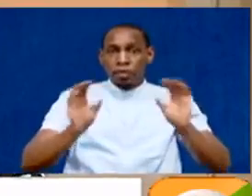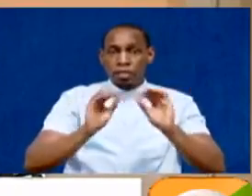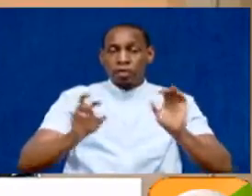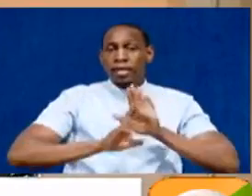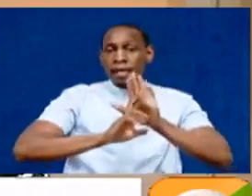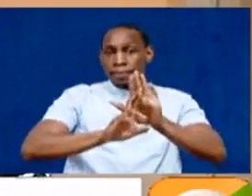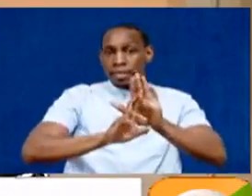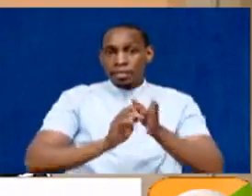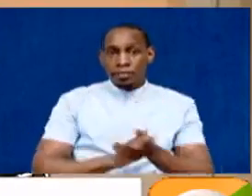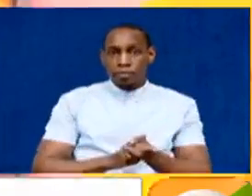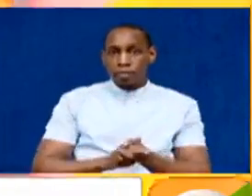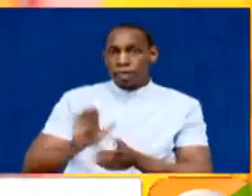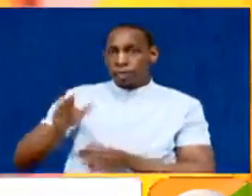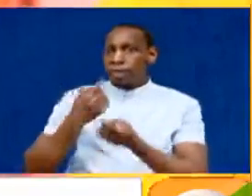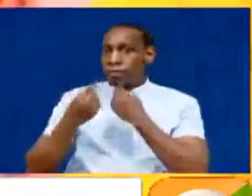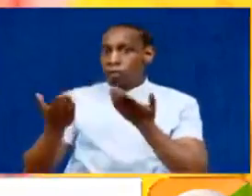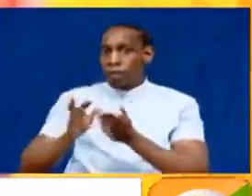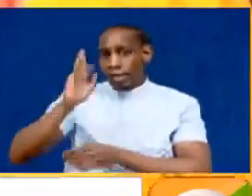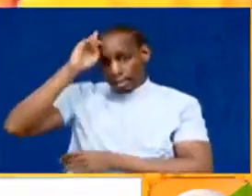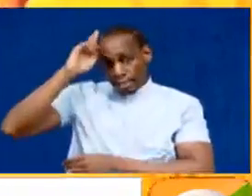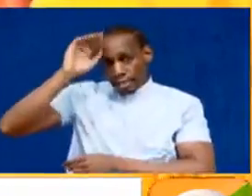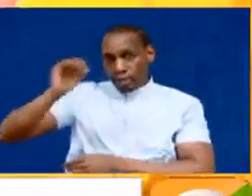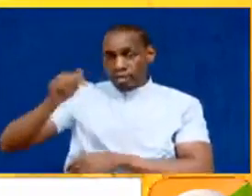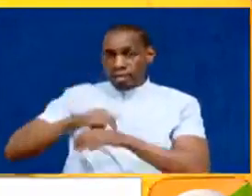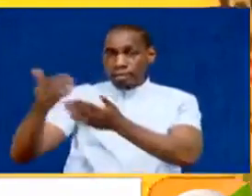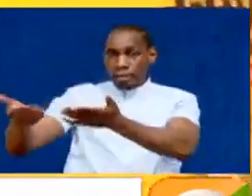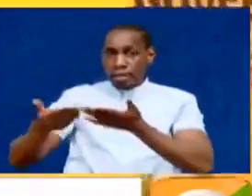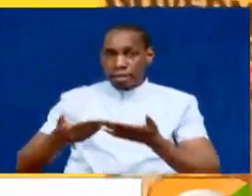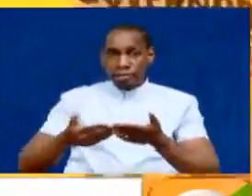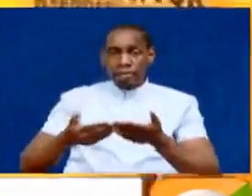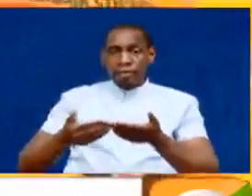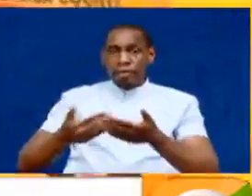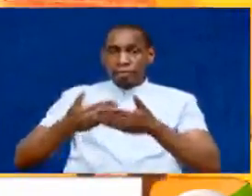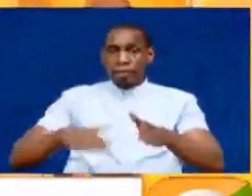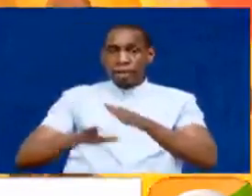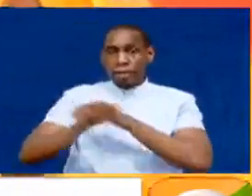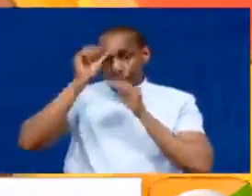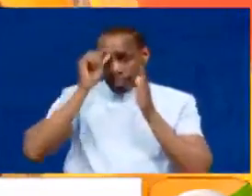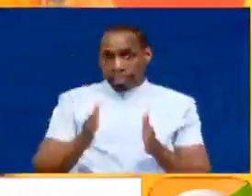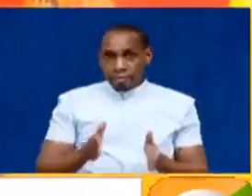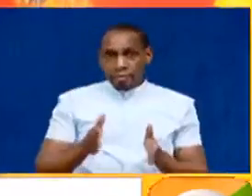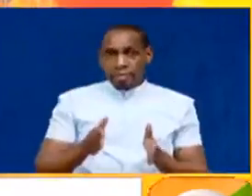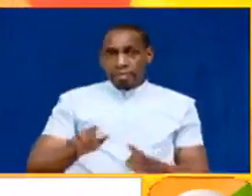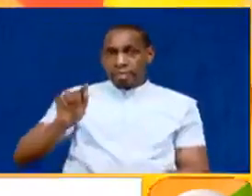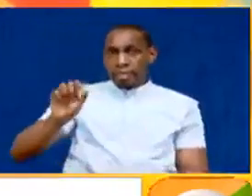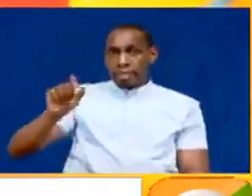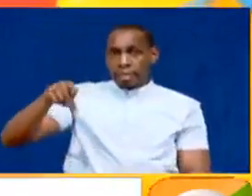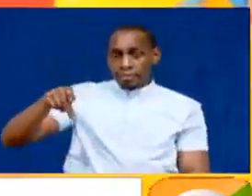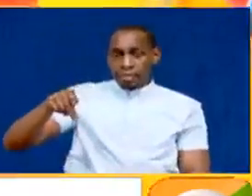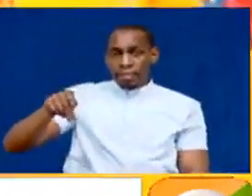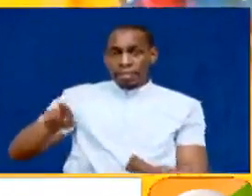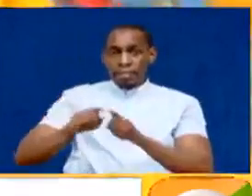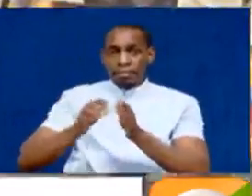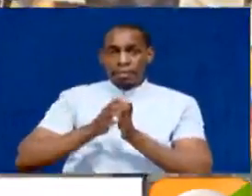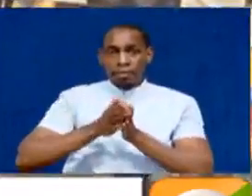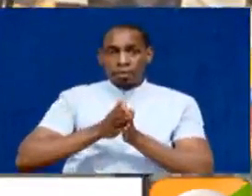on representation. Kiunjuri, who spoke in Nyandarua County when he received former Deputy Governor Waithaka Mwangi to TSB and